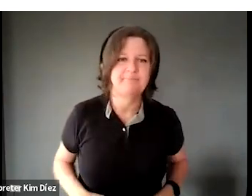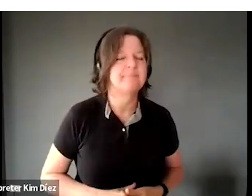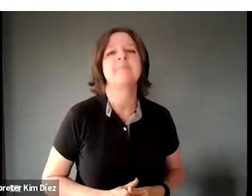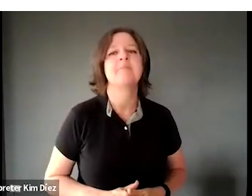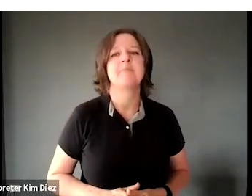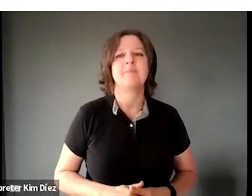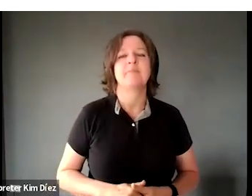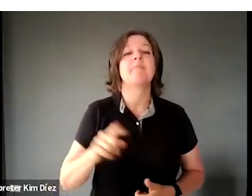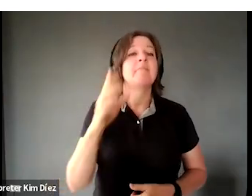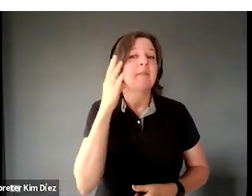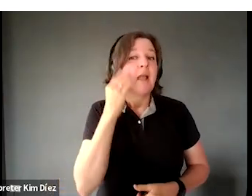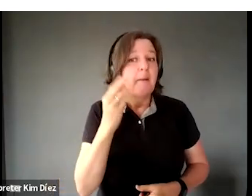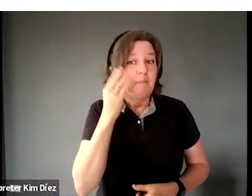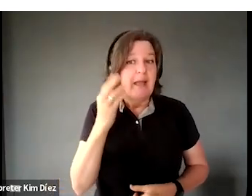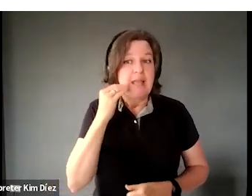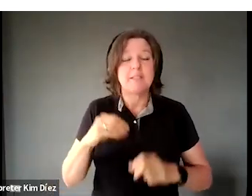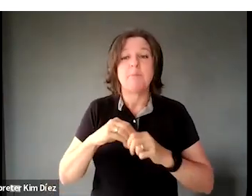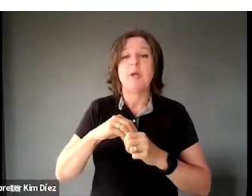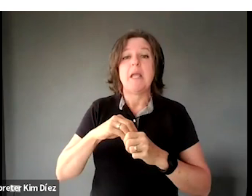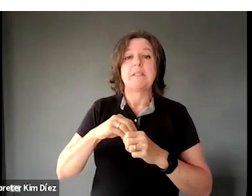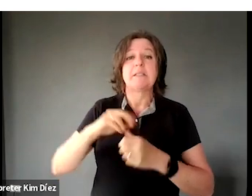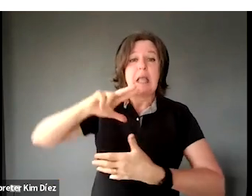to see how that works out in reality.